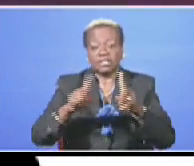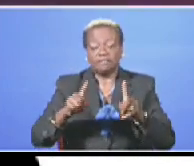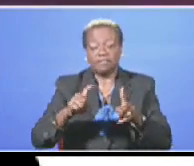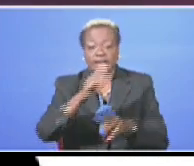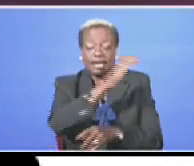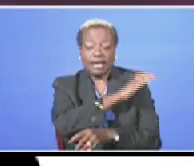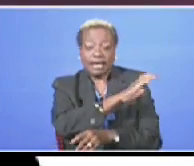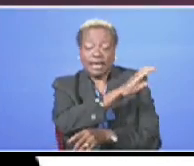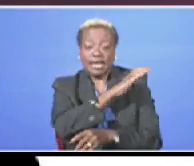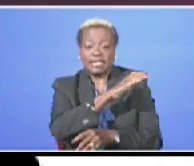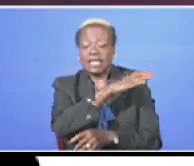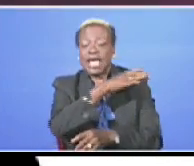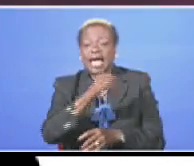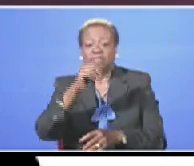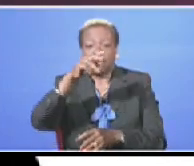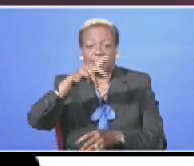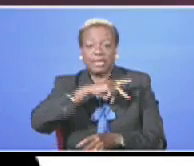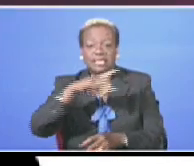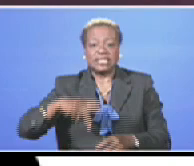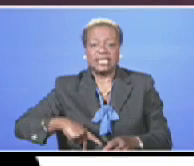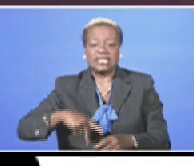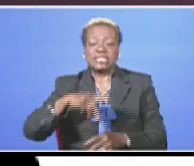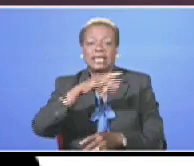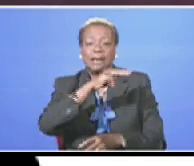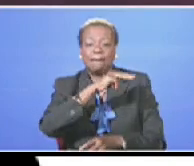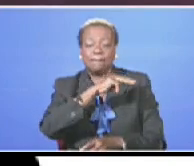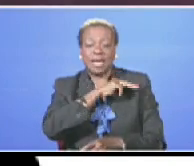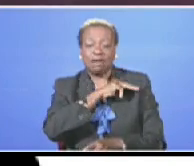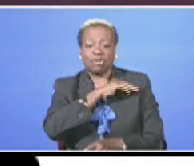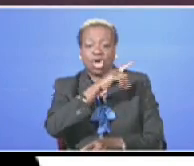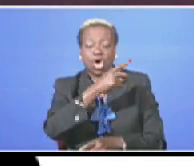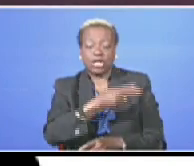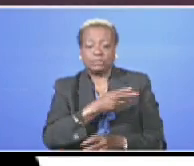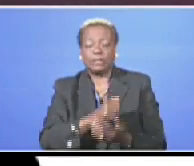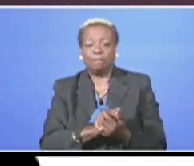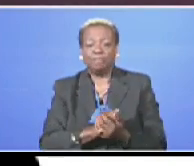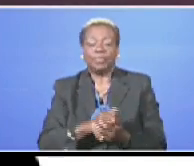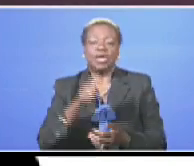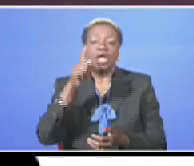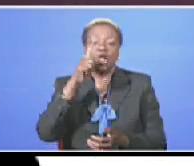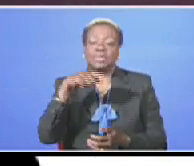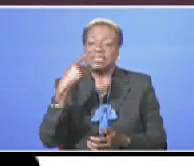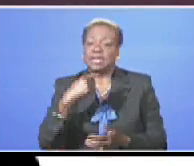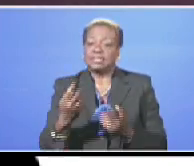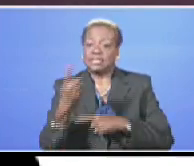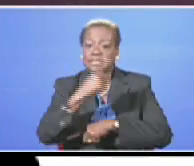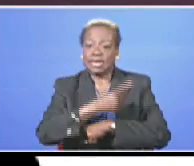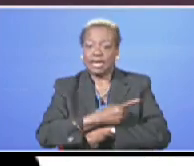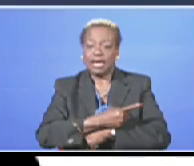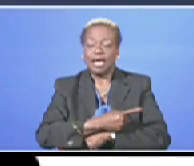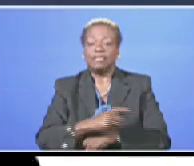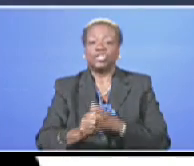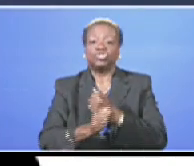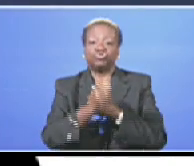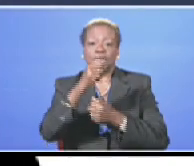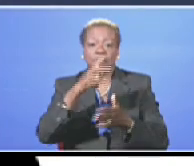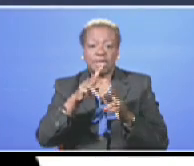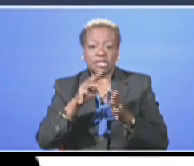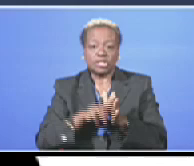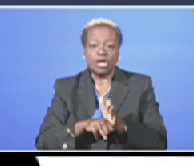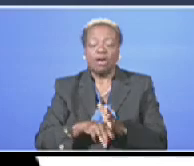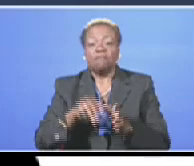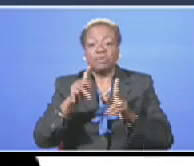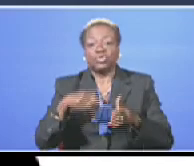country, from the Princess Margaret Hospital to various clinics. Lewis says today there is also treatment for those who are in high-risk